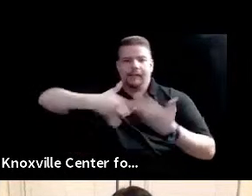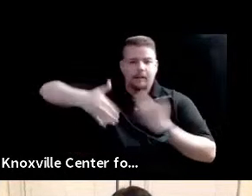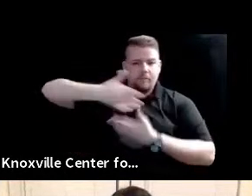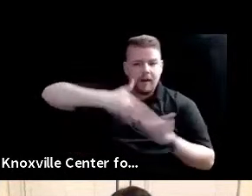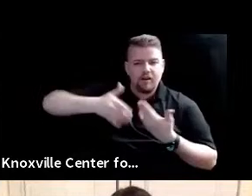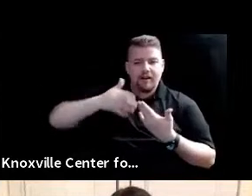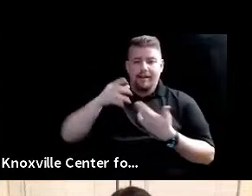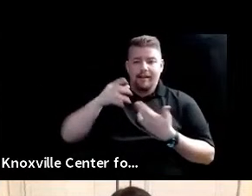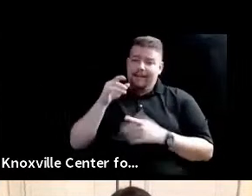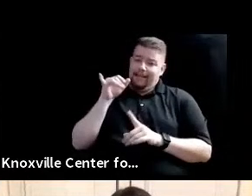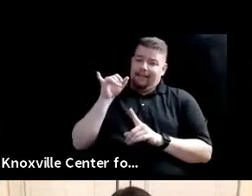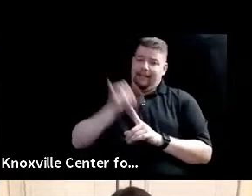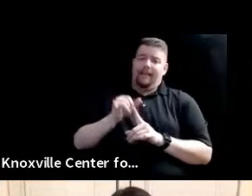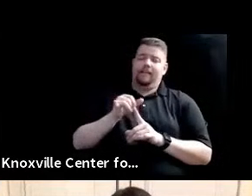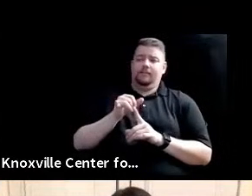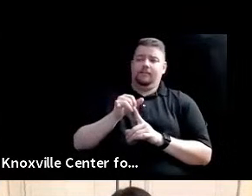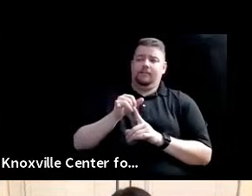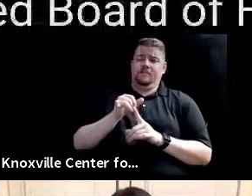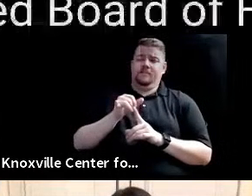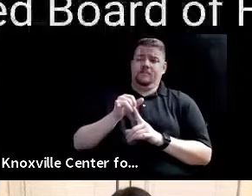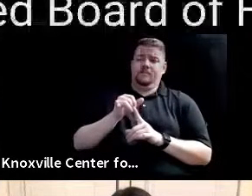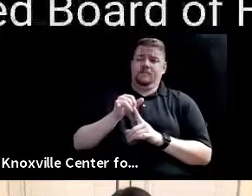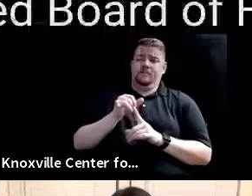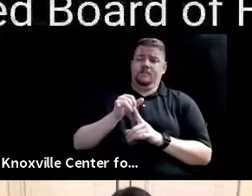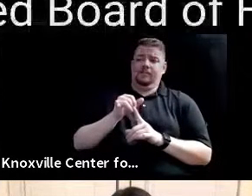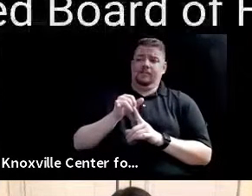not necessarily the concern here.